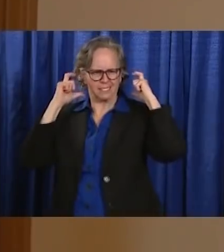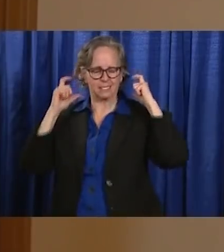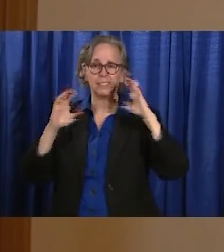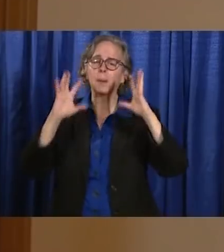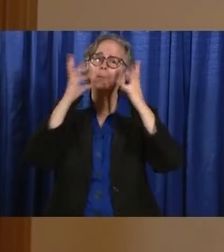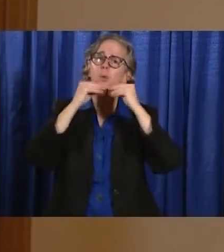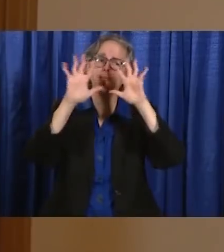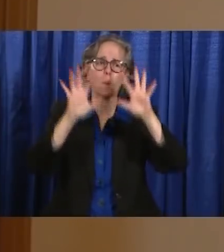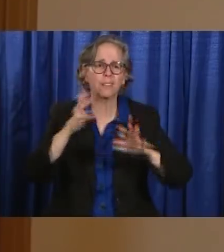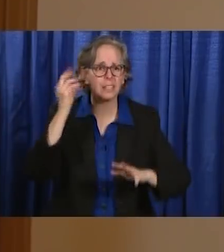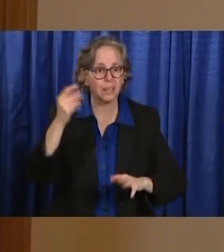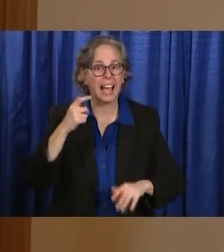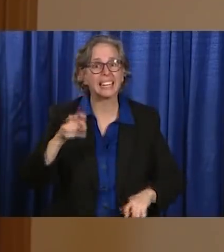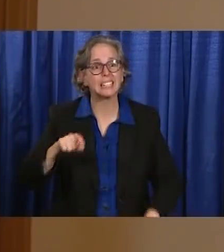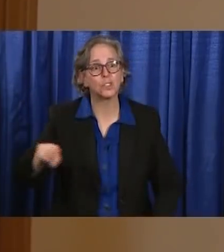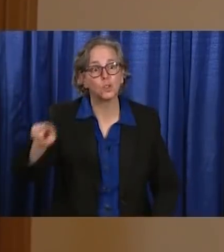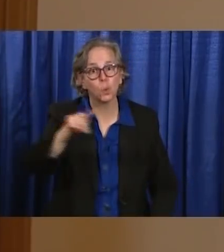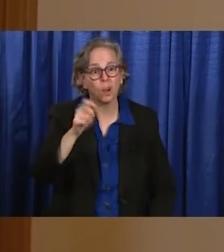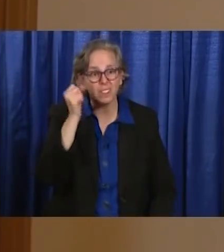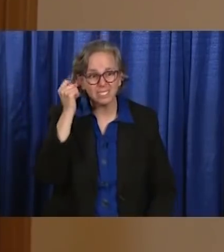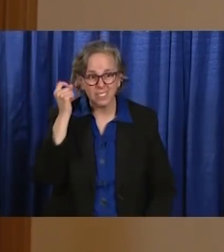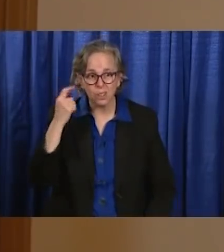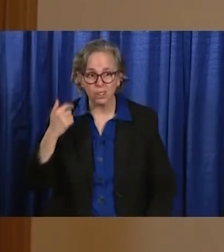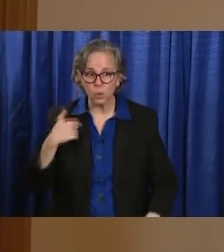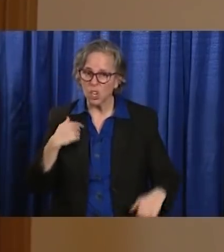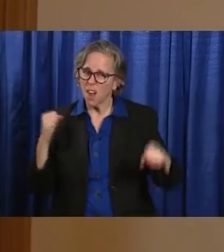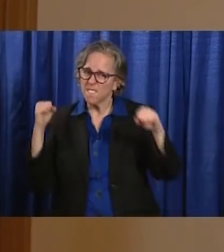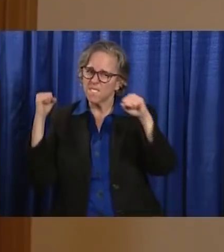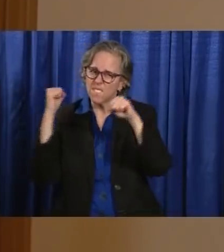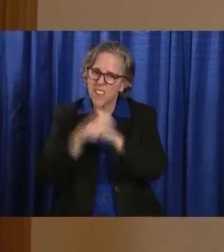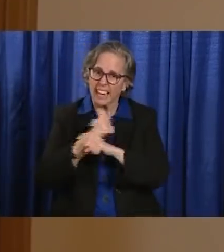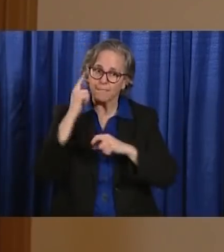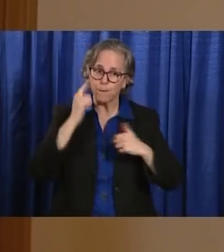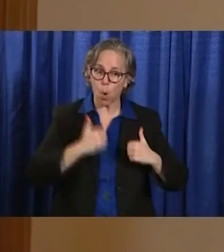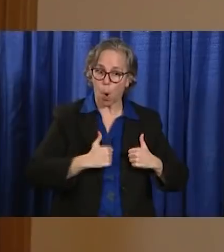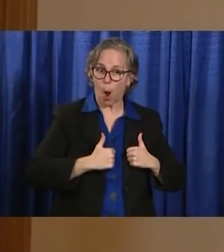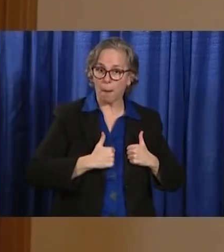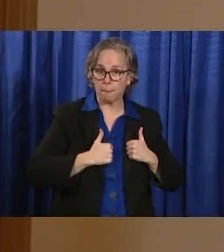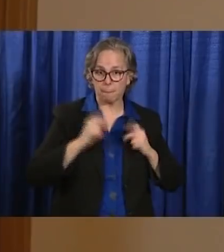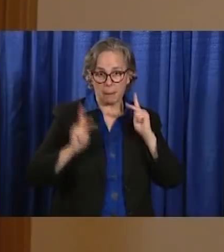we are fighting for lives right now trying to procure stuff like this.